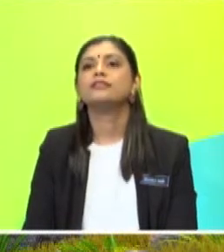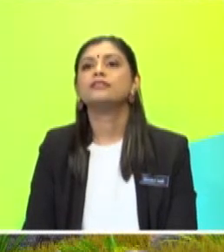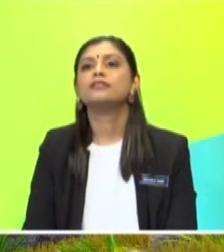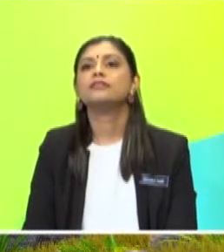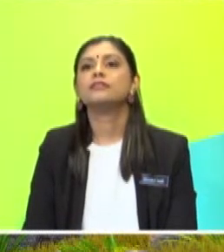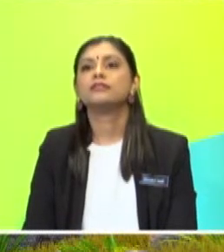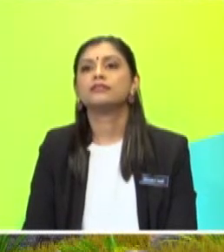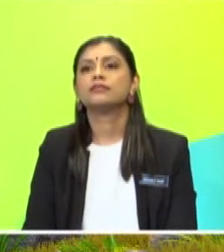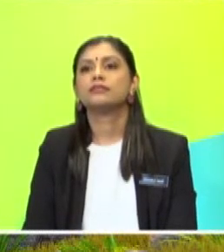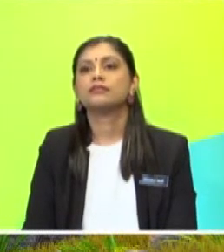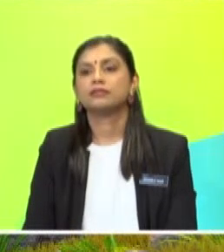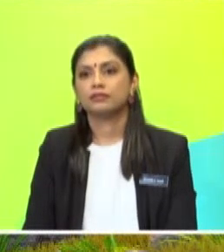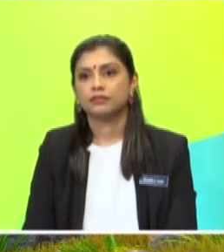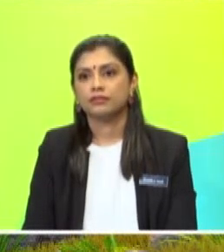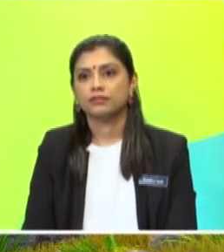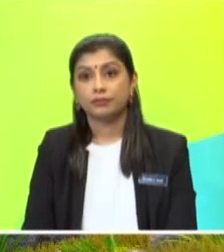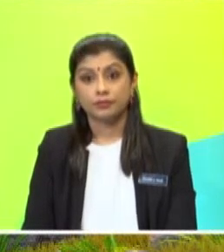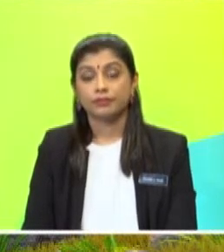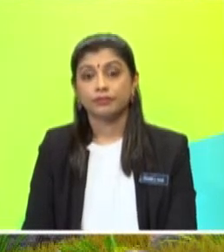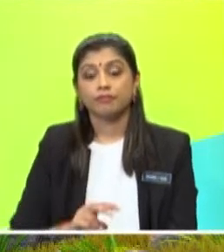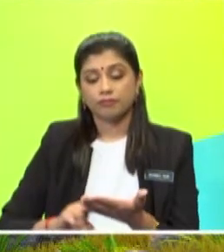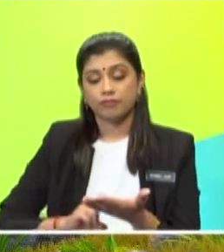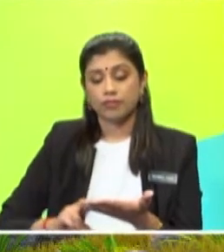Okay. alright. Further back. Okay, right. Read it out.